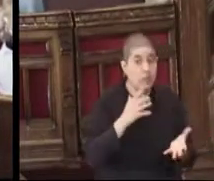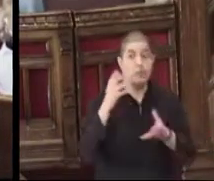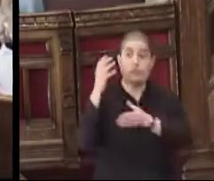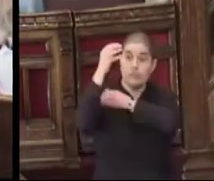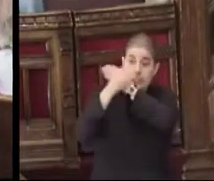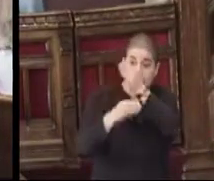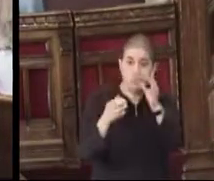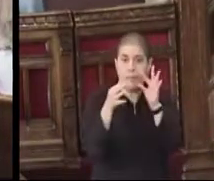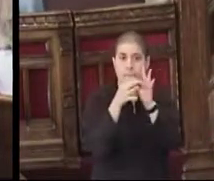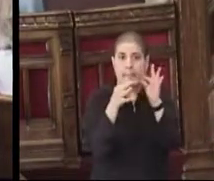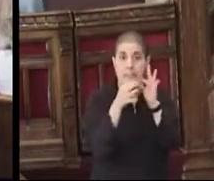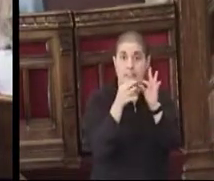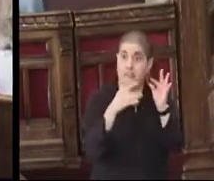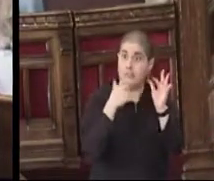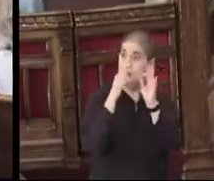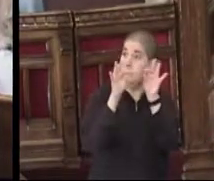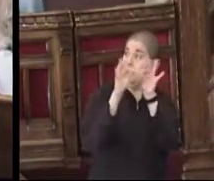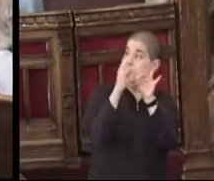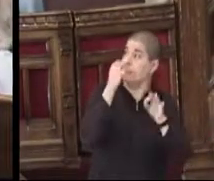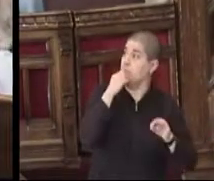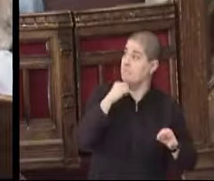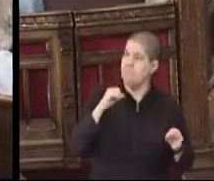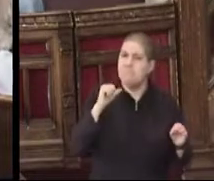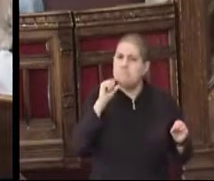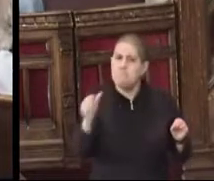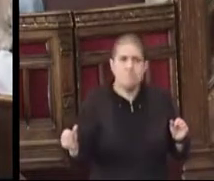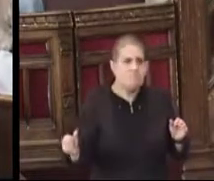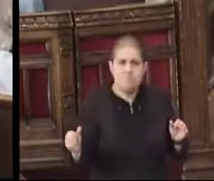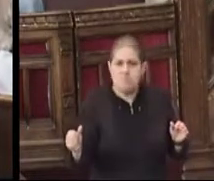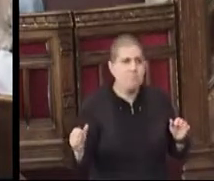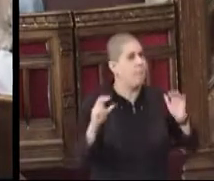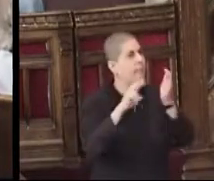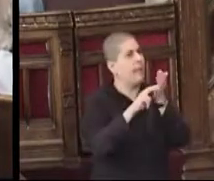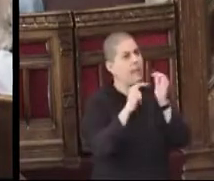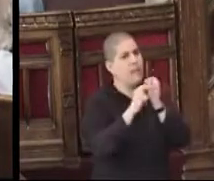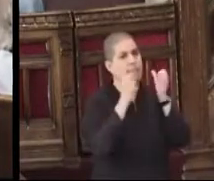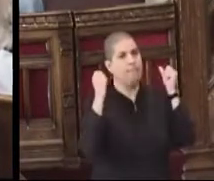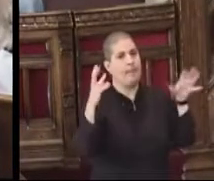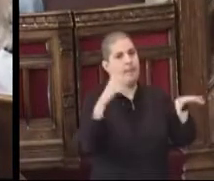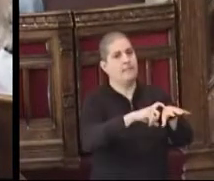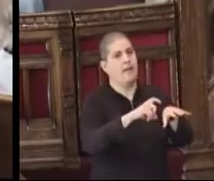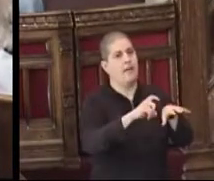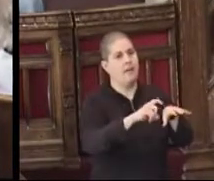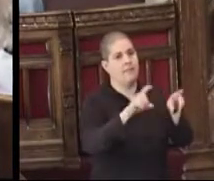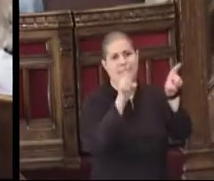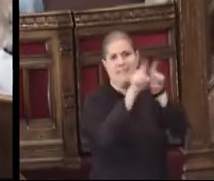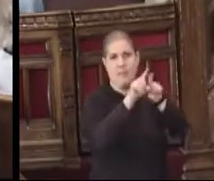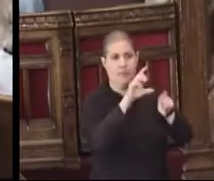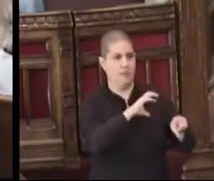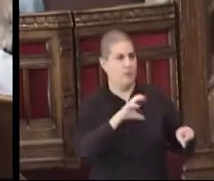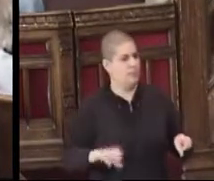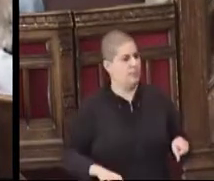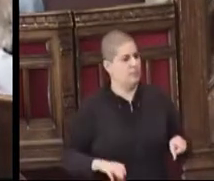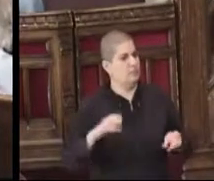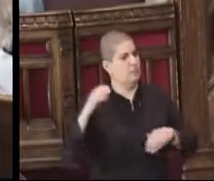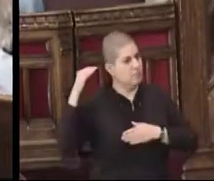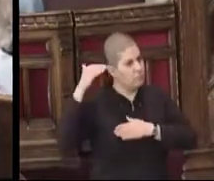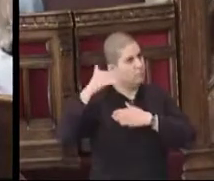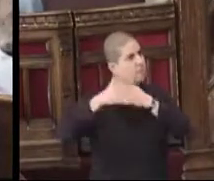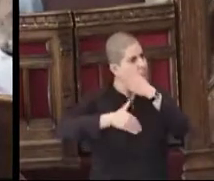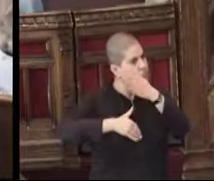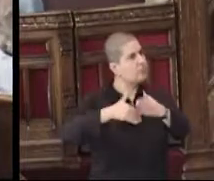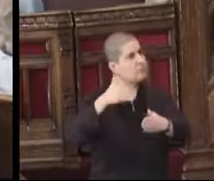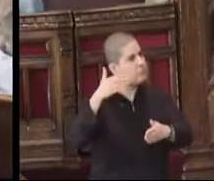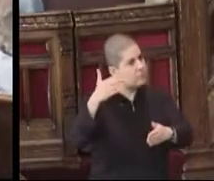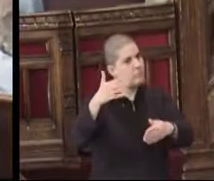traditional message meaningful. And so, as has happened many times in the life of Christianity, it is one of those